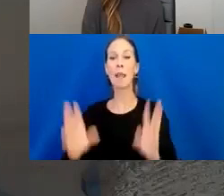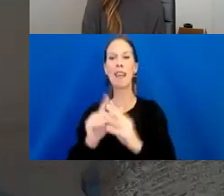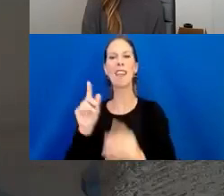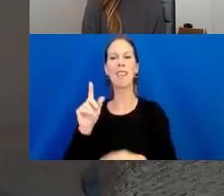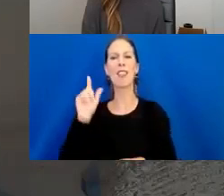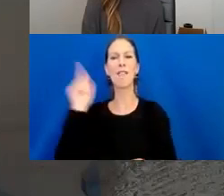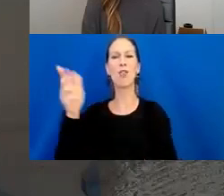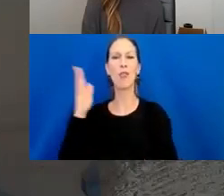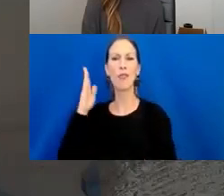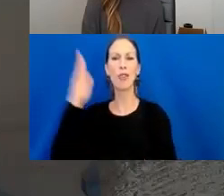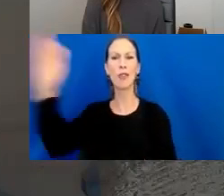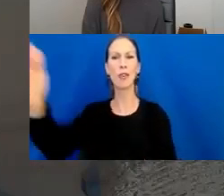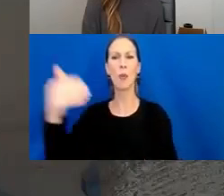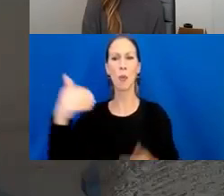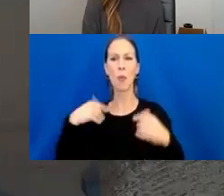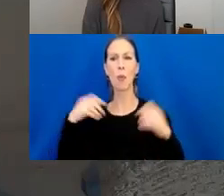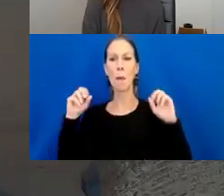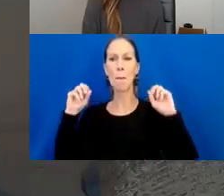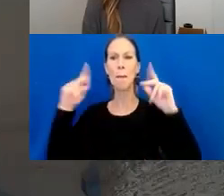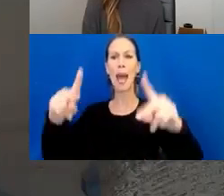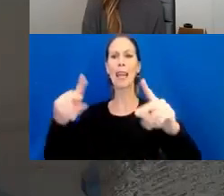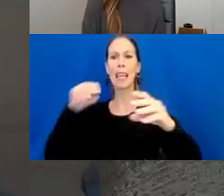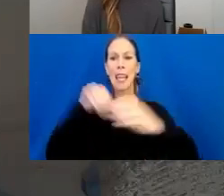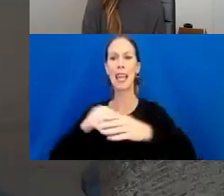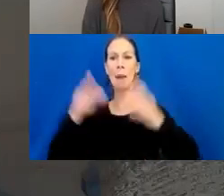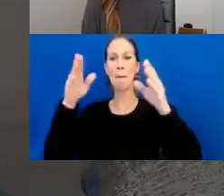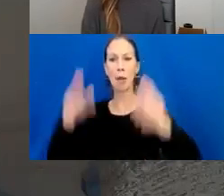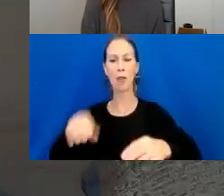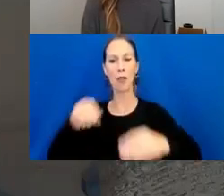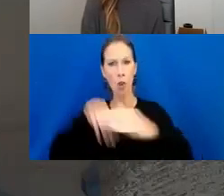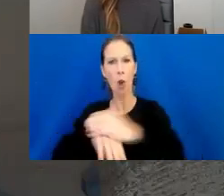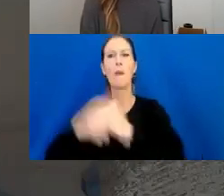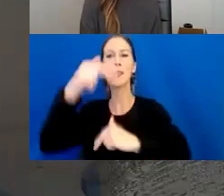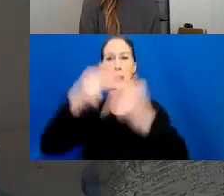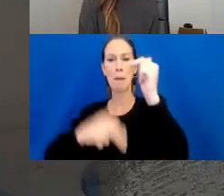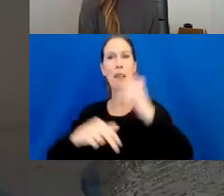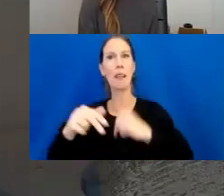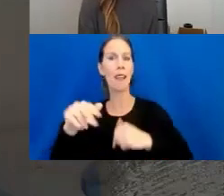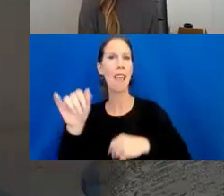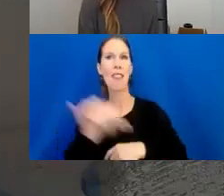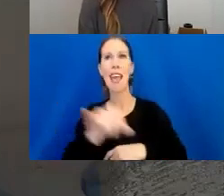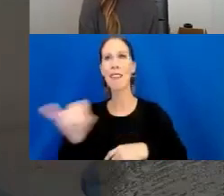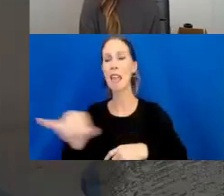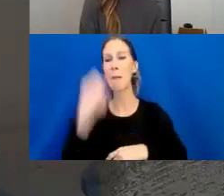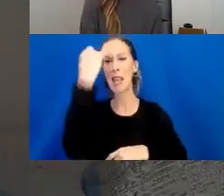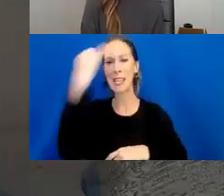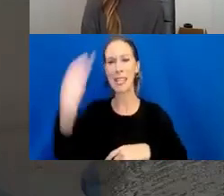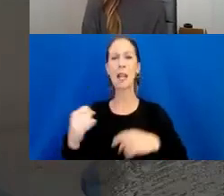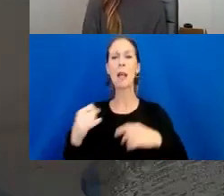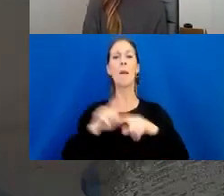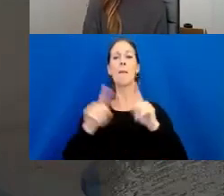encourage you to do it on in whatever way you would ordinarily would. If, however,